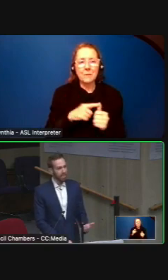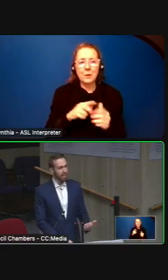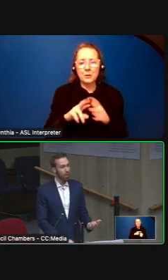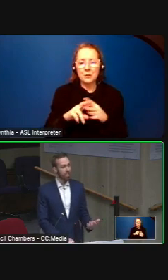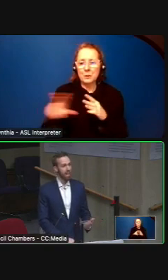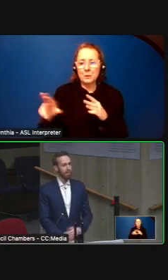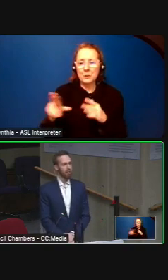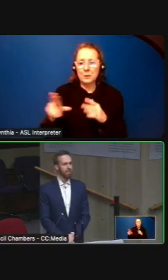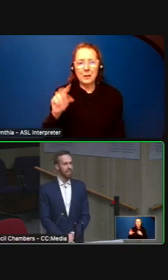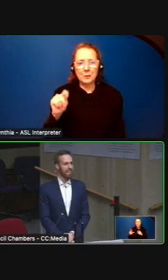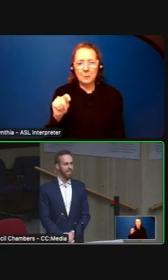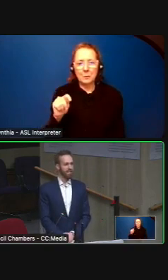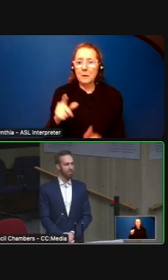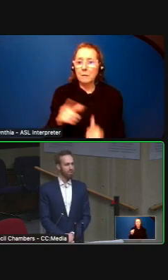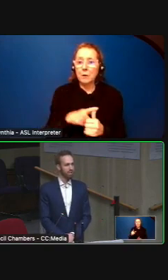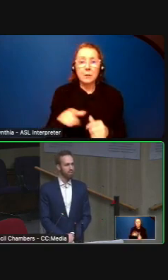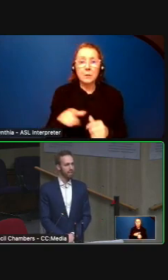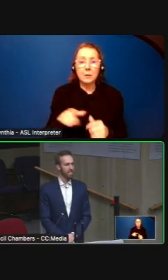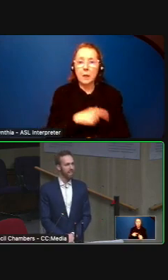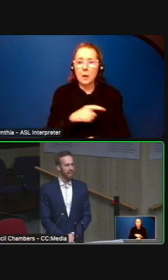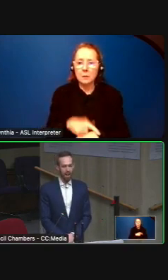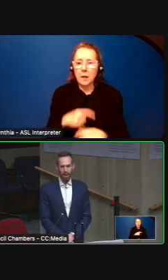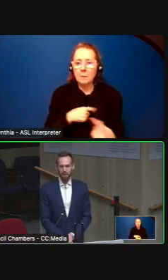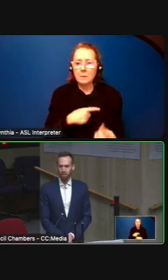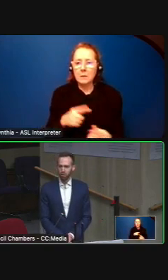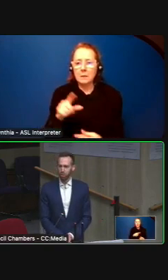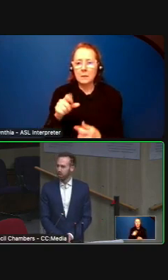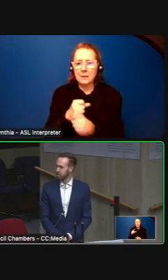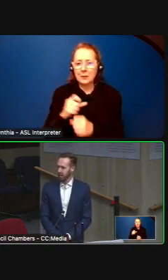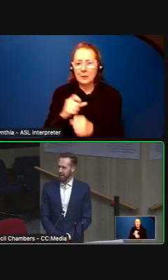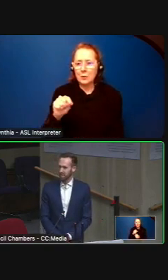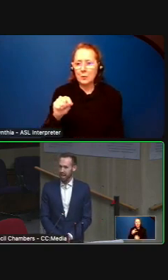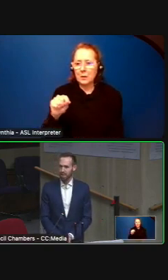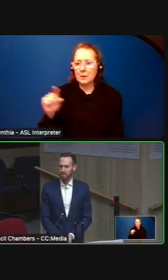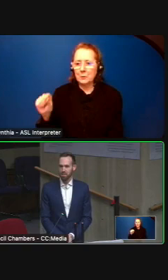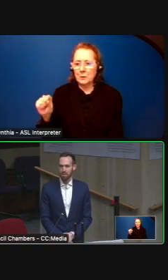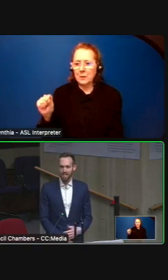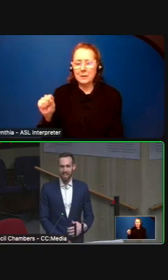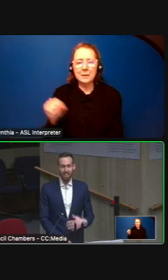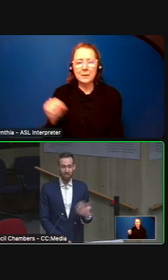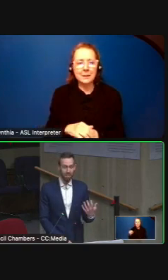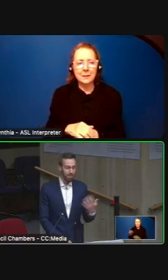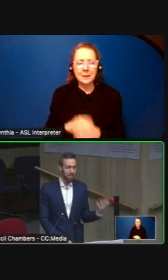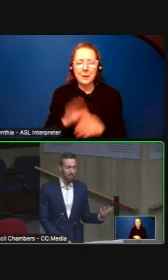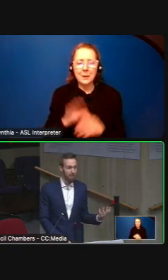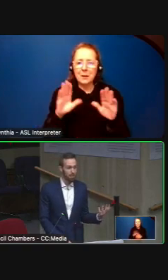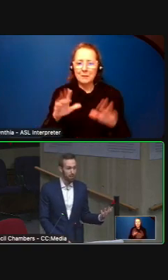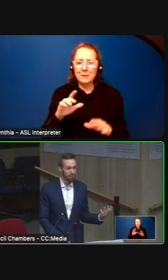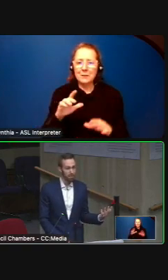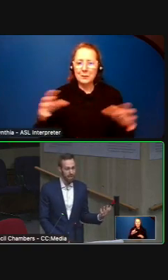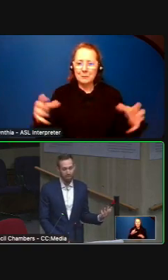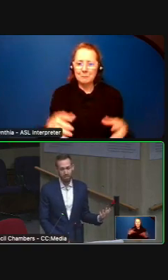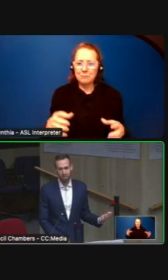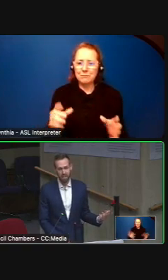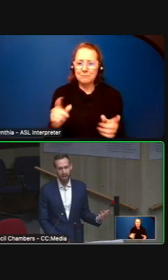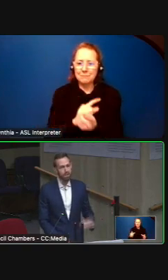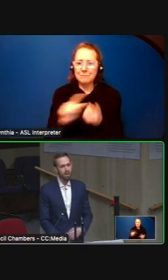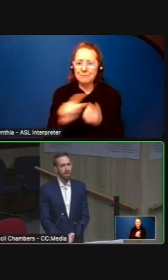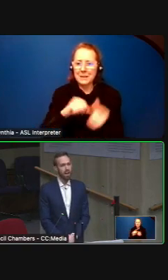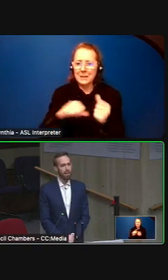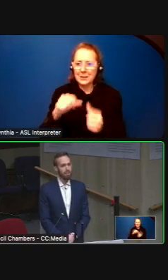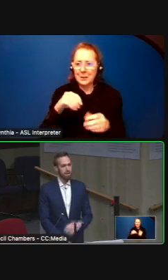first in a long time, I should say, since 2020. And it was really wonderful to have time to meet and actually meet each other in person, many for the first